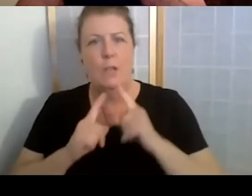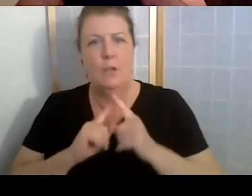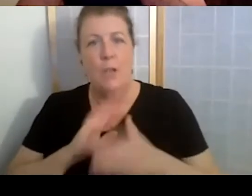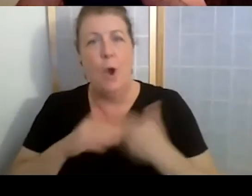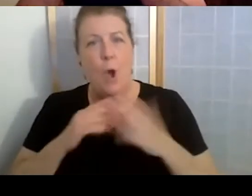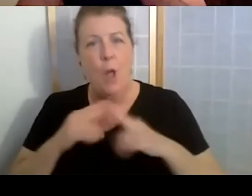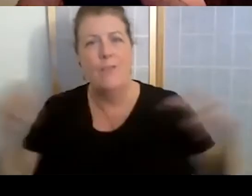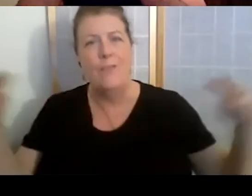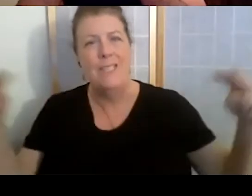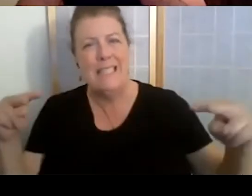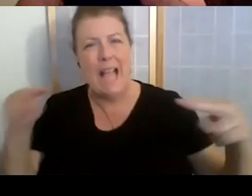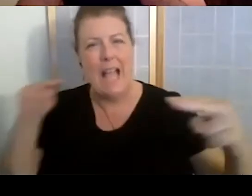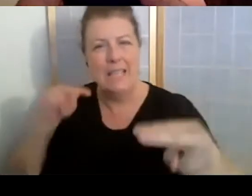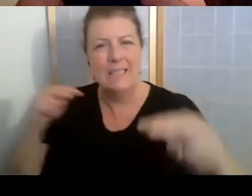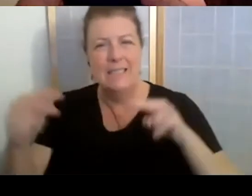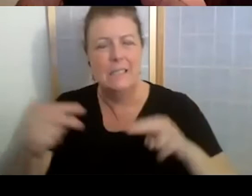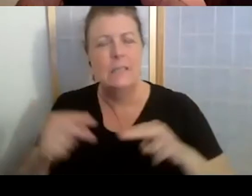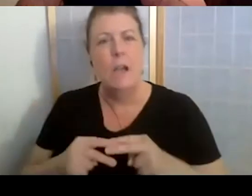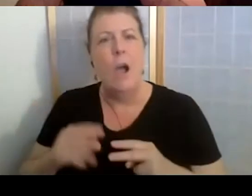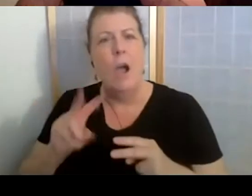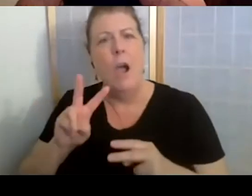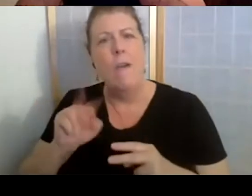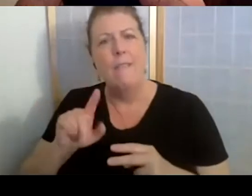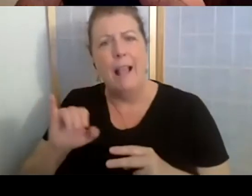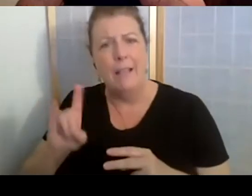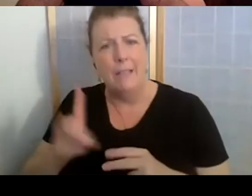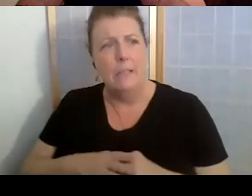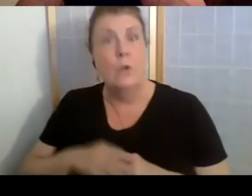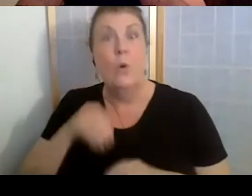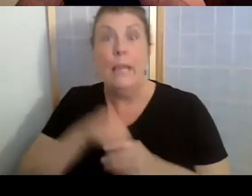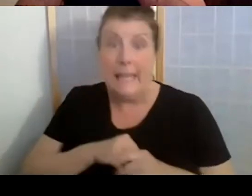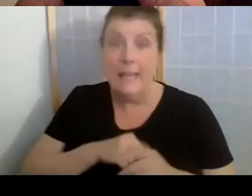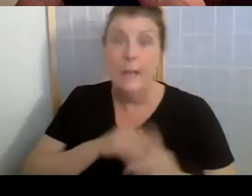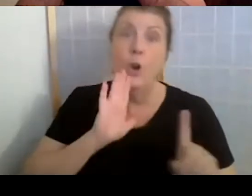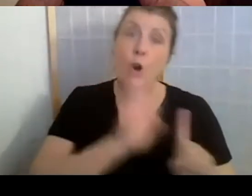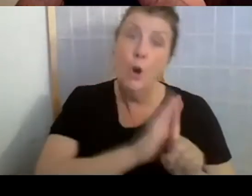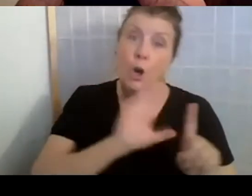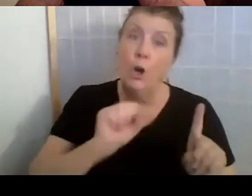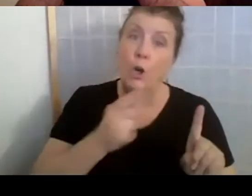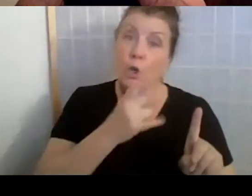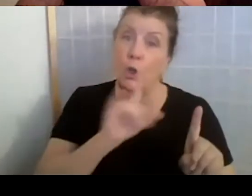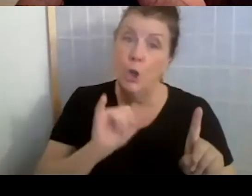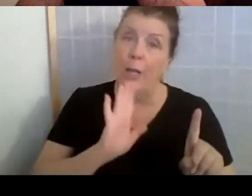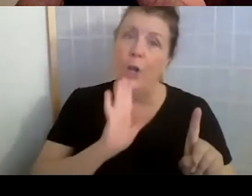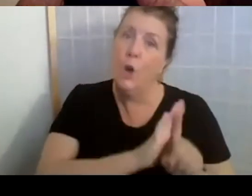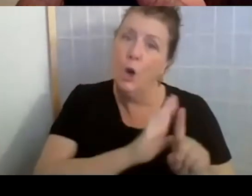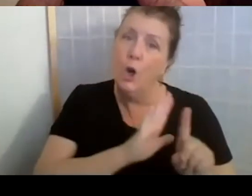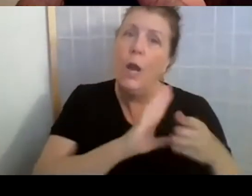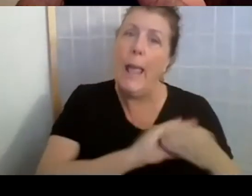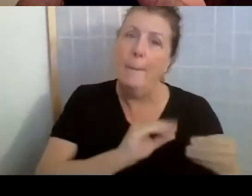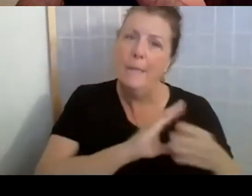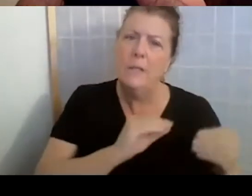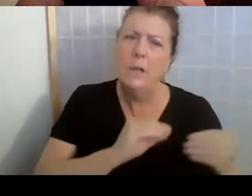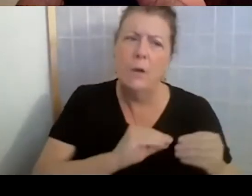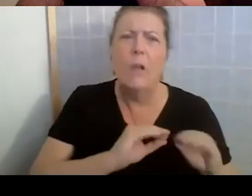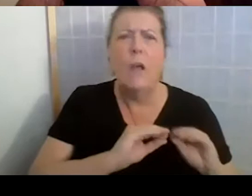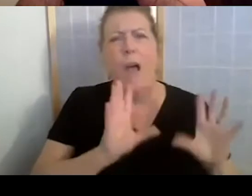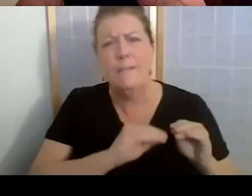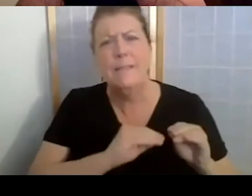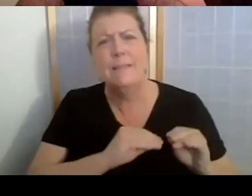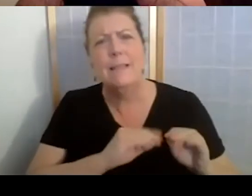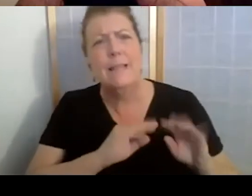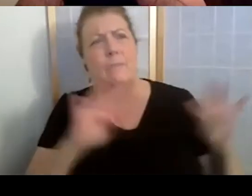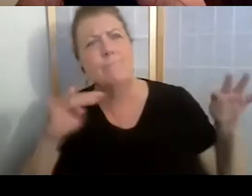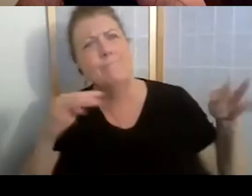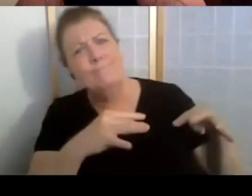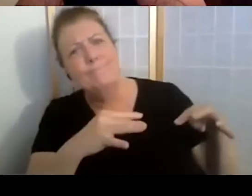Shirley episode, you're more in Shirley's point of view and you're rooting for her to win. But I don't think you're rooting for her to win at